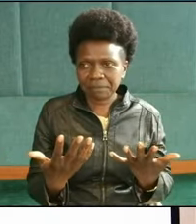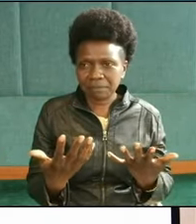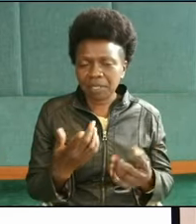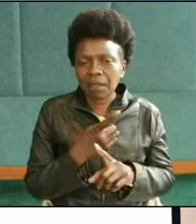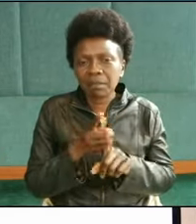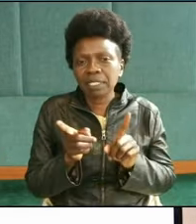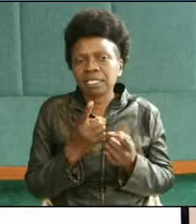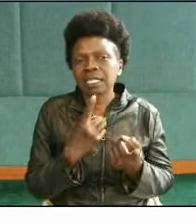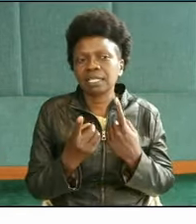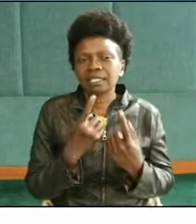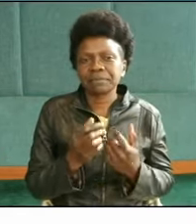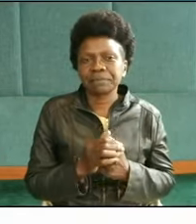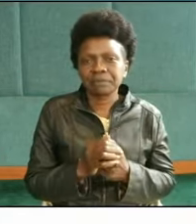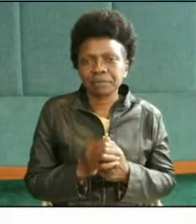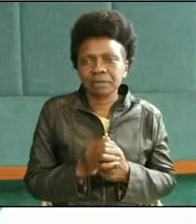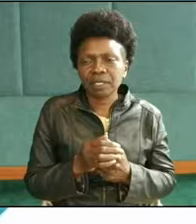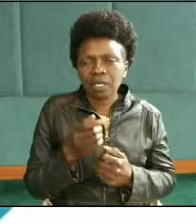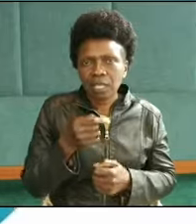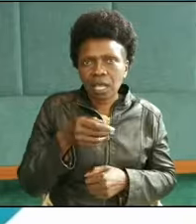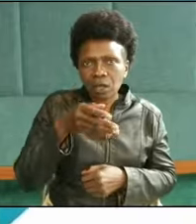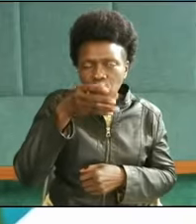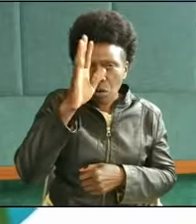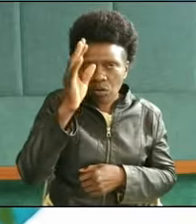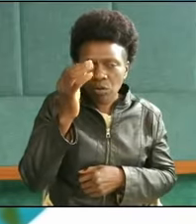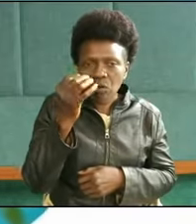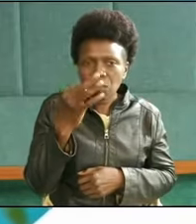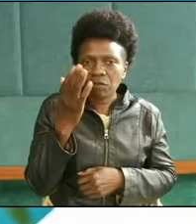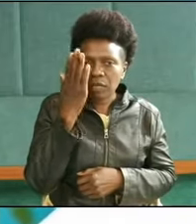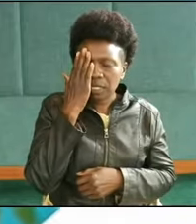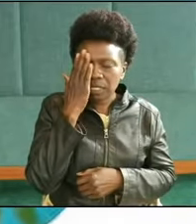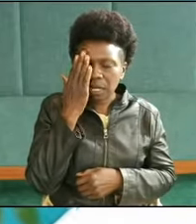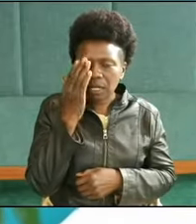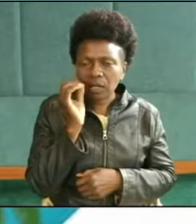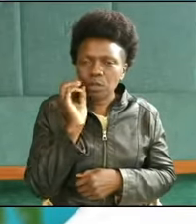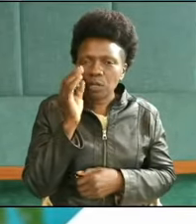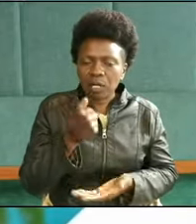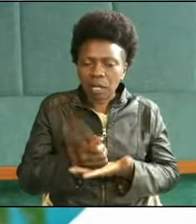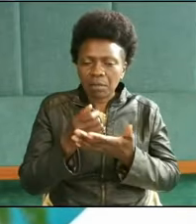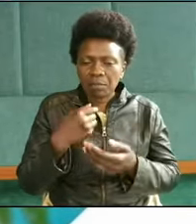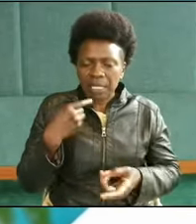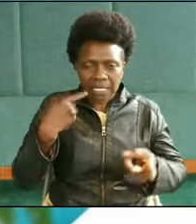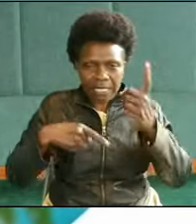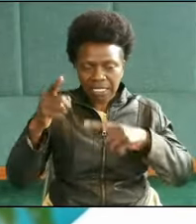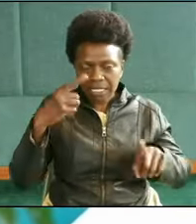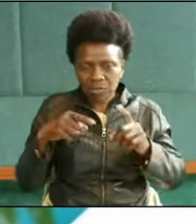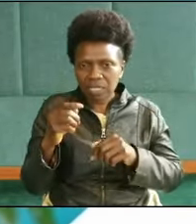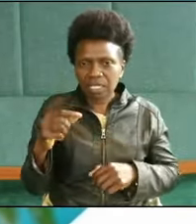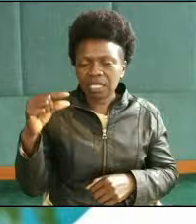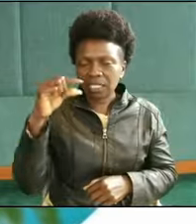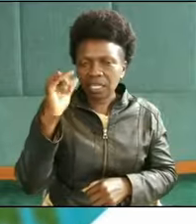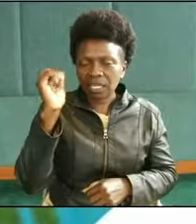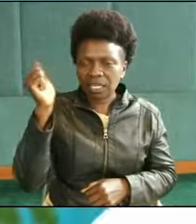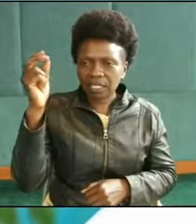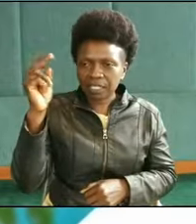he's saying, the God of Israel will help me succeed with this giant. It is God